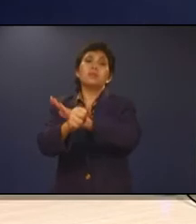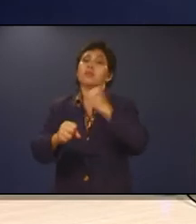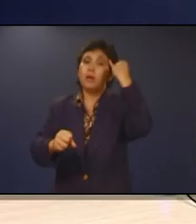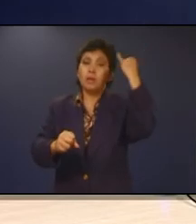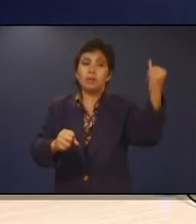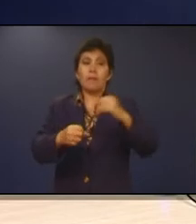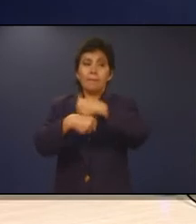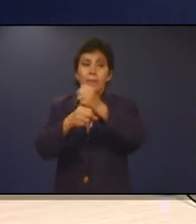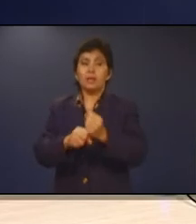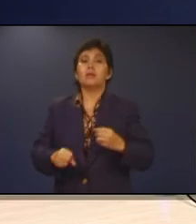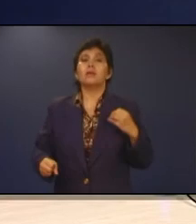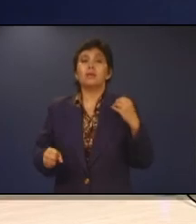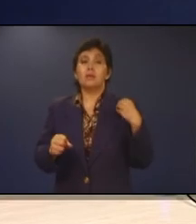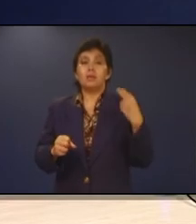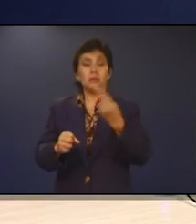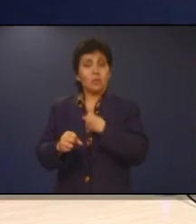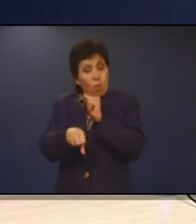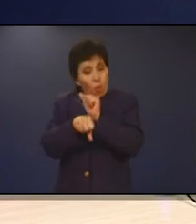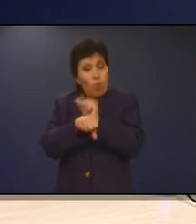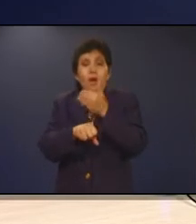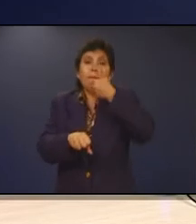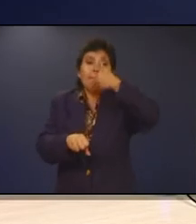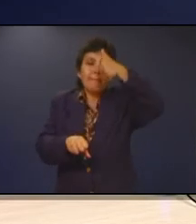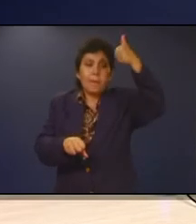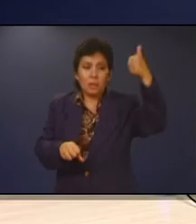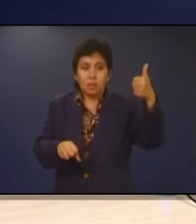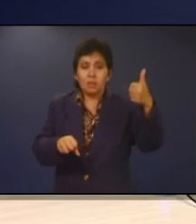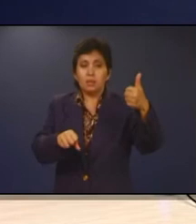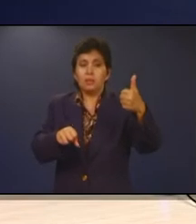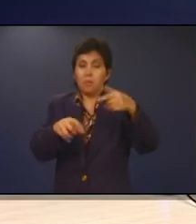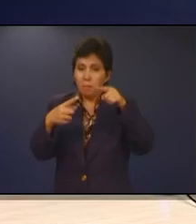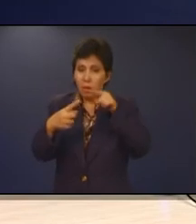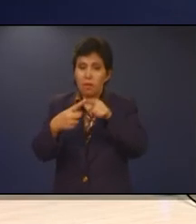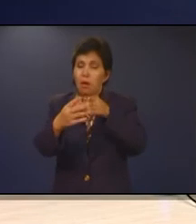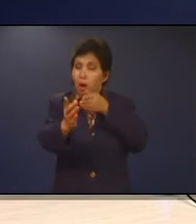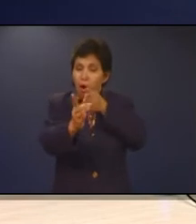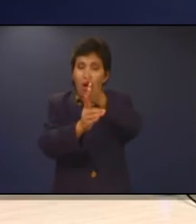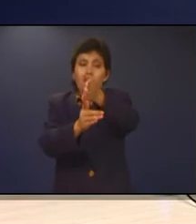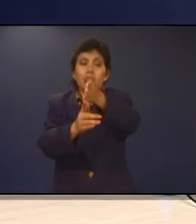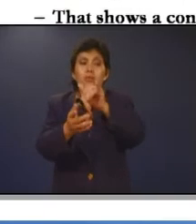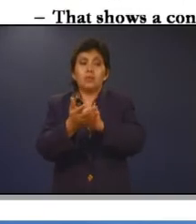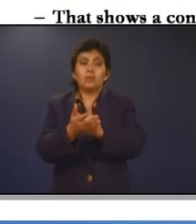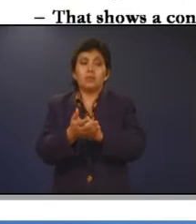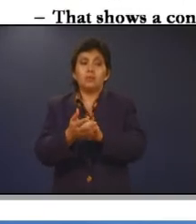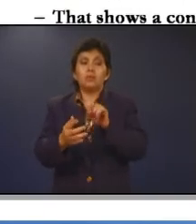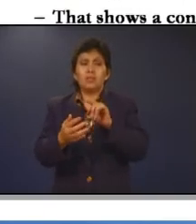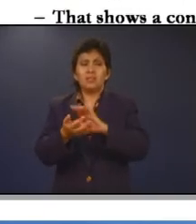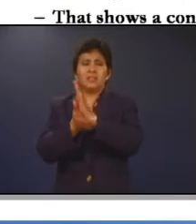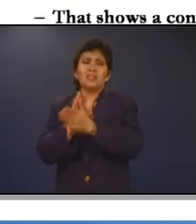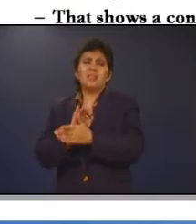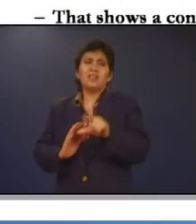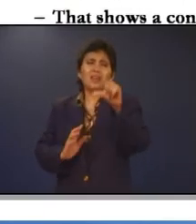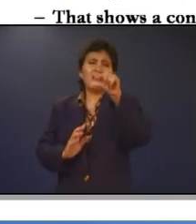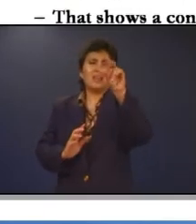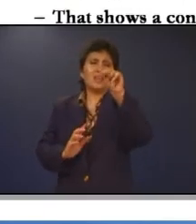ideal self. That makes us work better and work more towards it. Now, or the odd